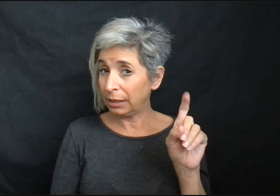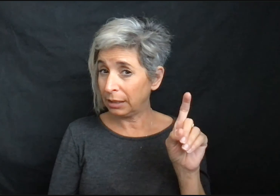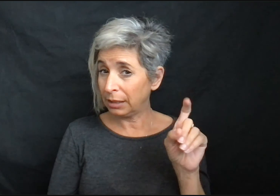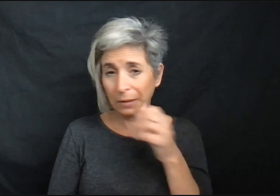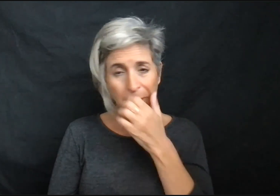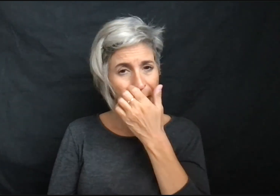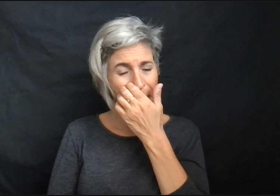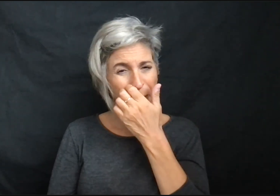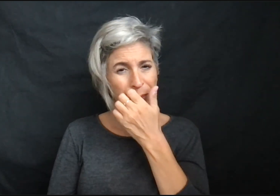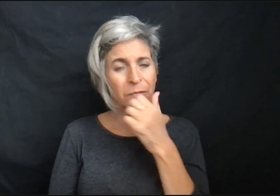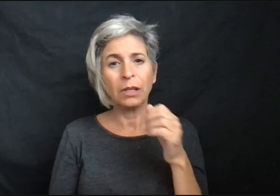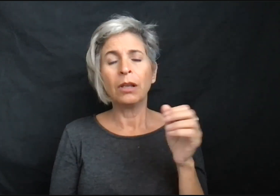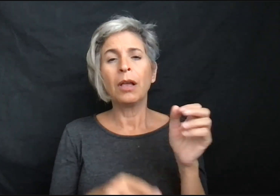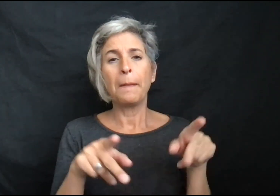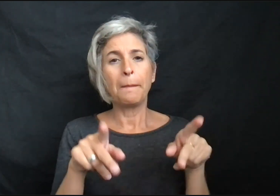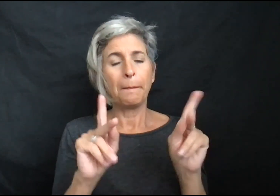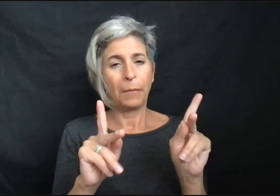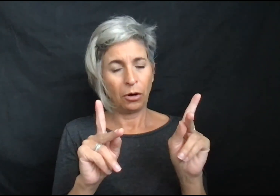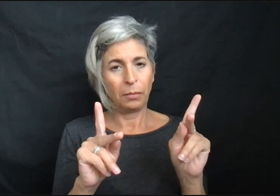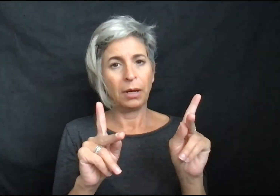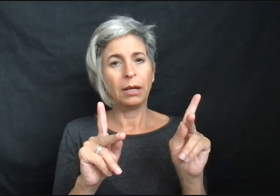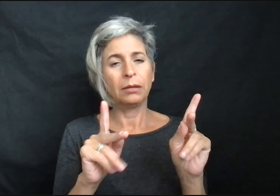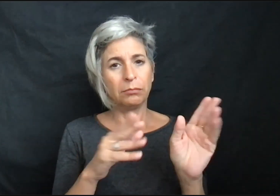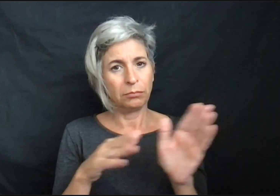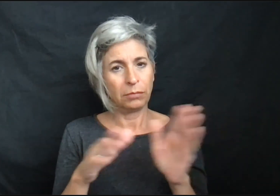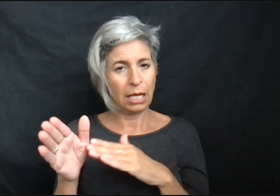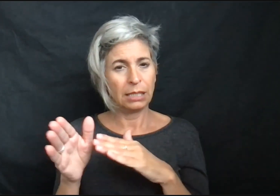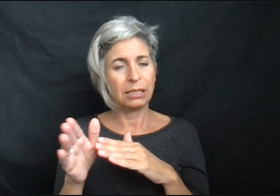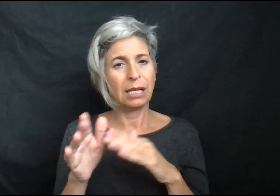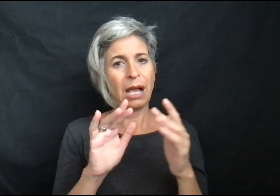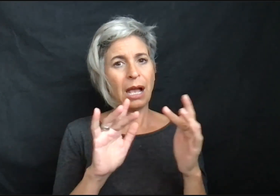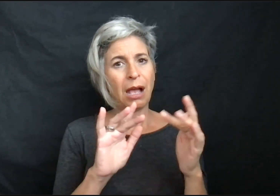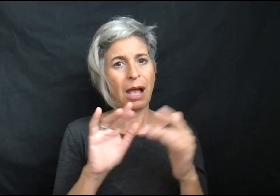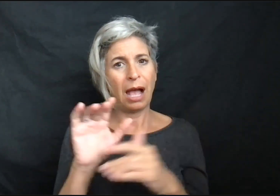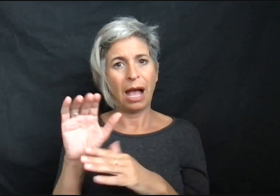Permit card and plan still need to be on site.